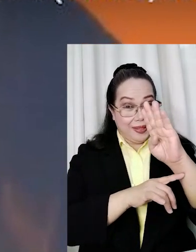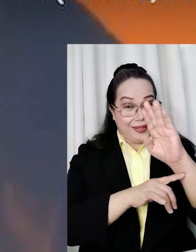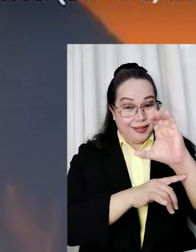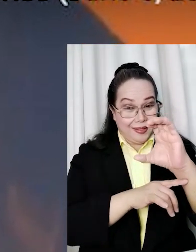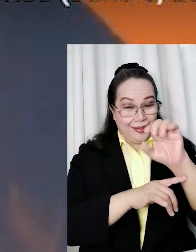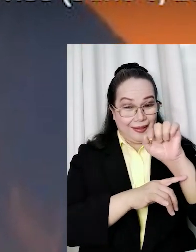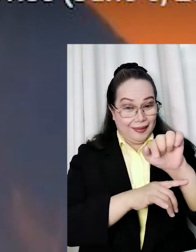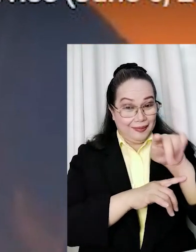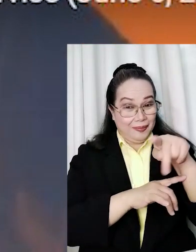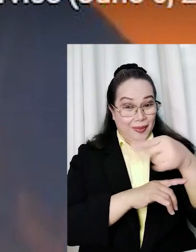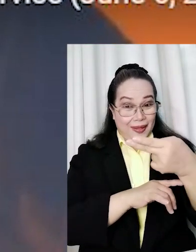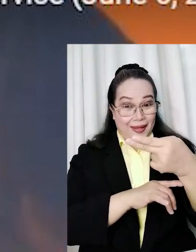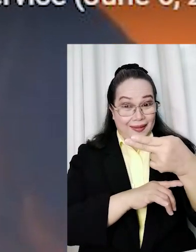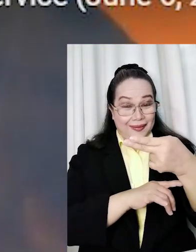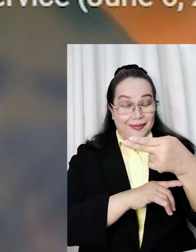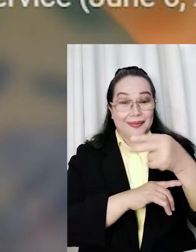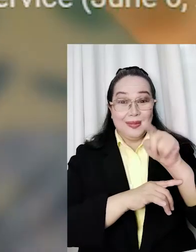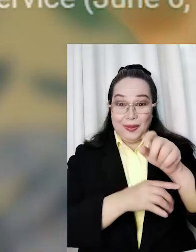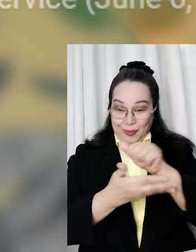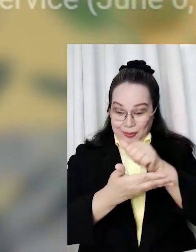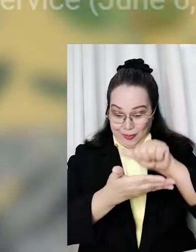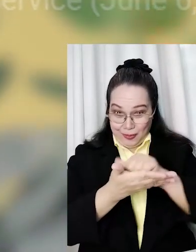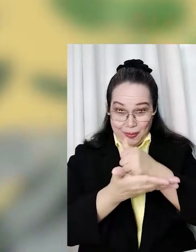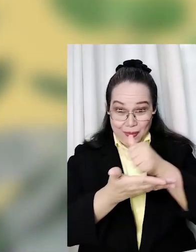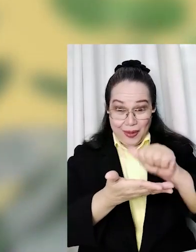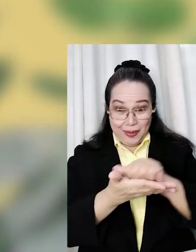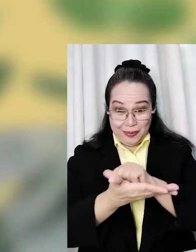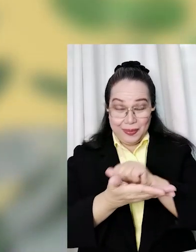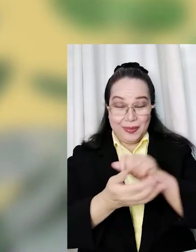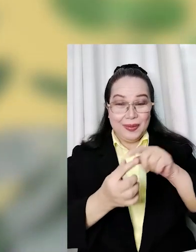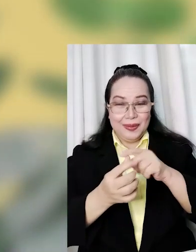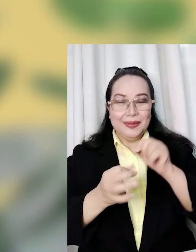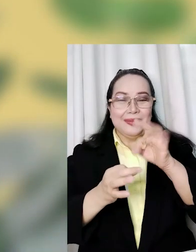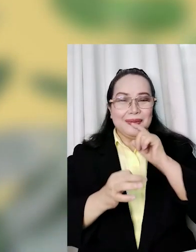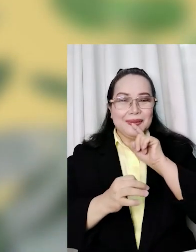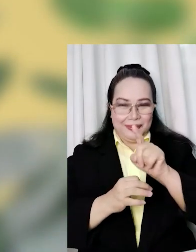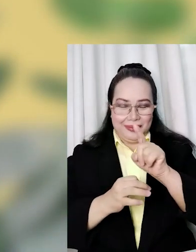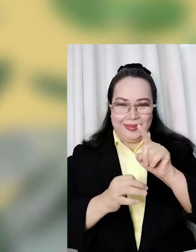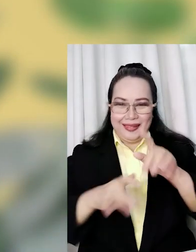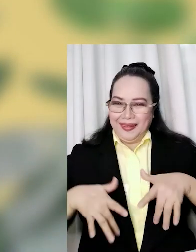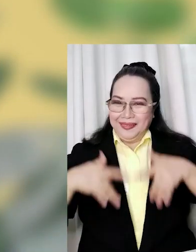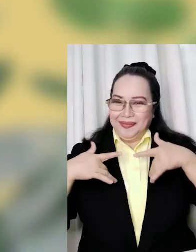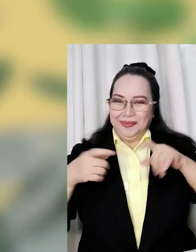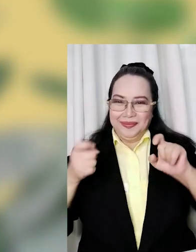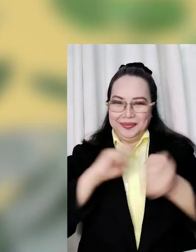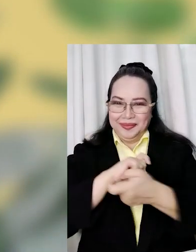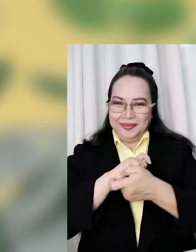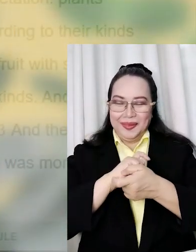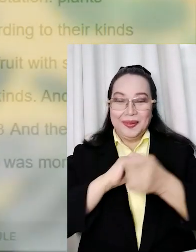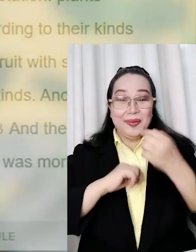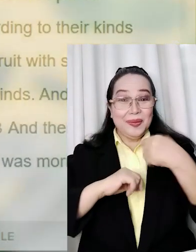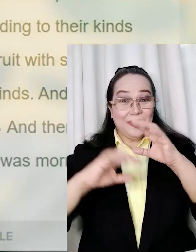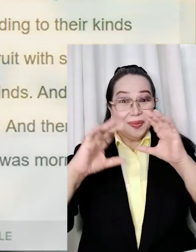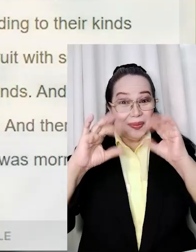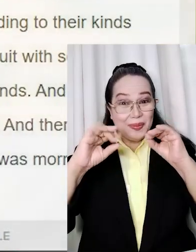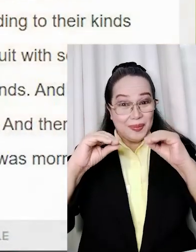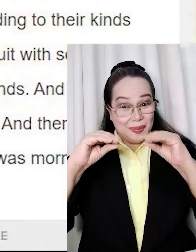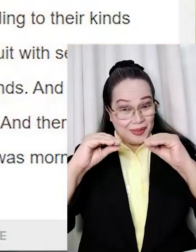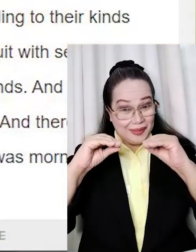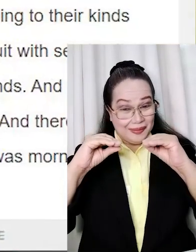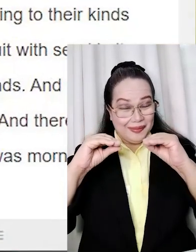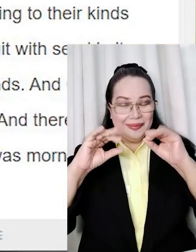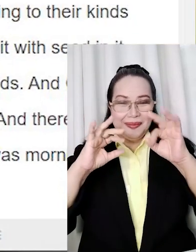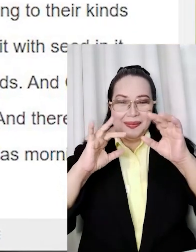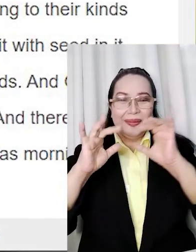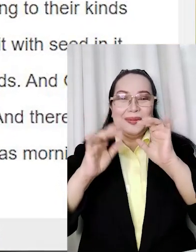live.ccbc.ph. Within this page, you won't just be able to engage with a life-changing community through chat. Rather, you